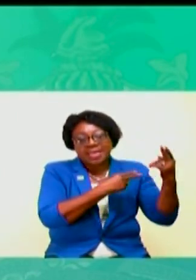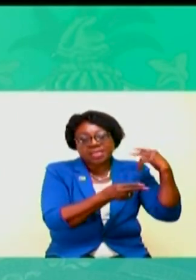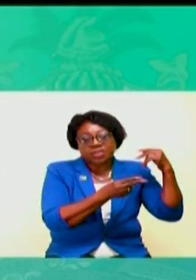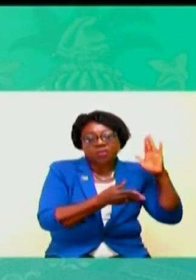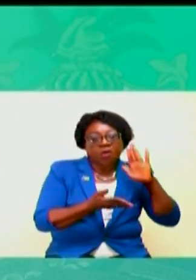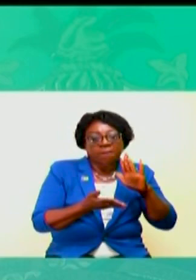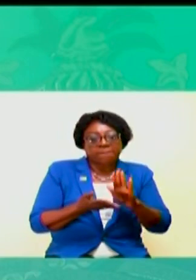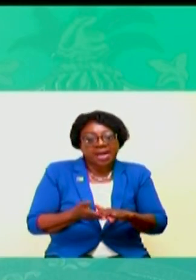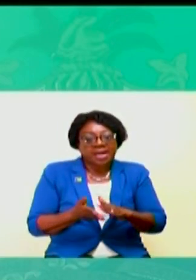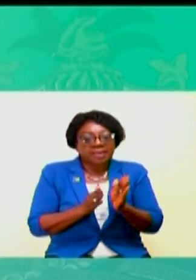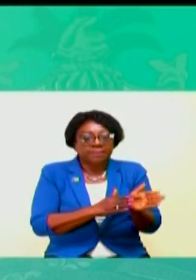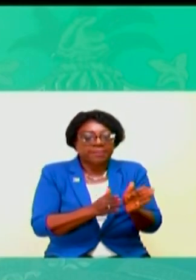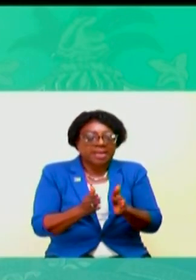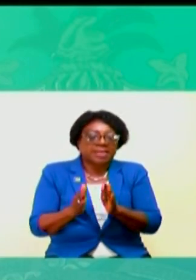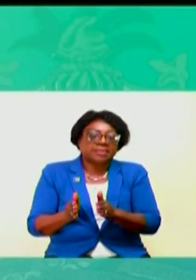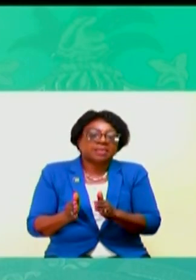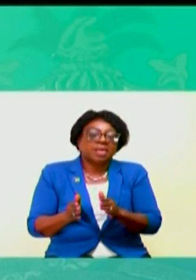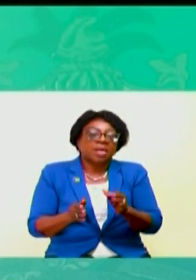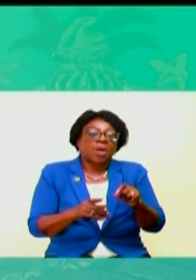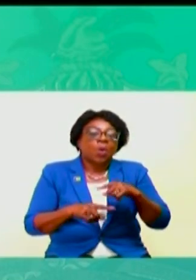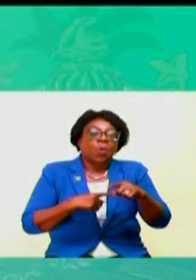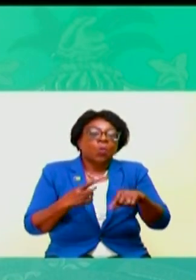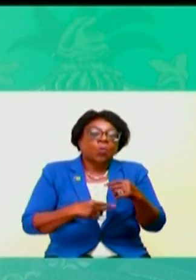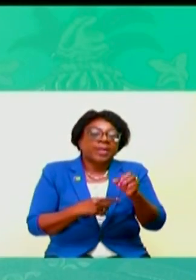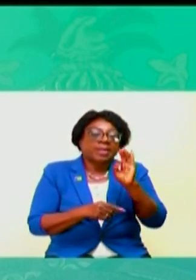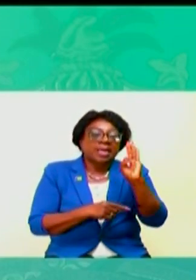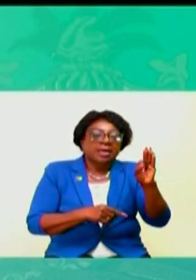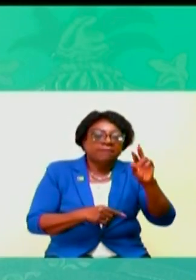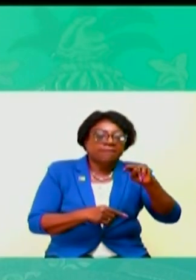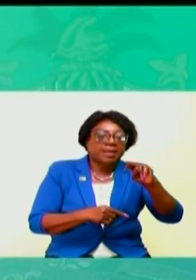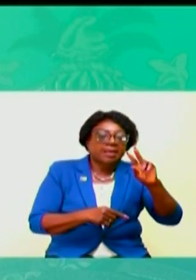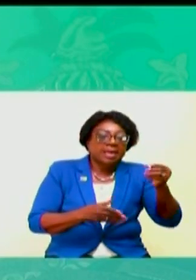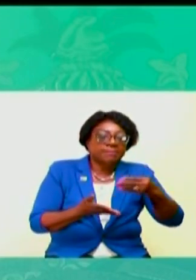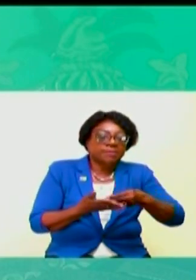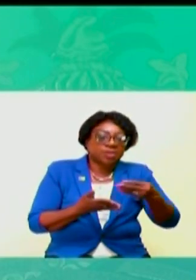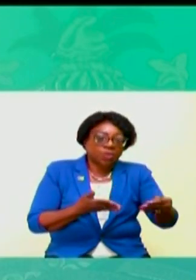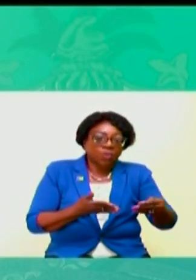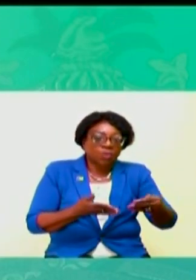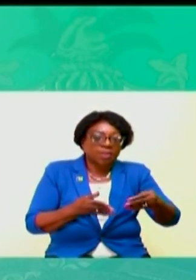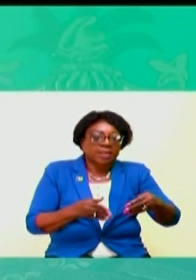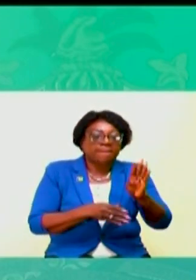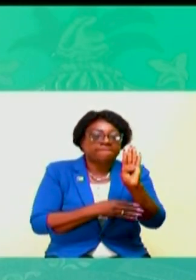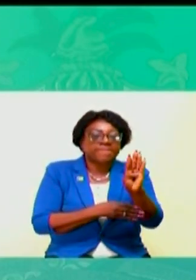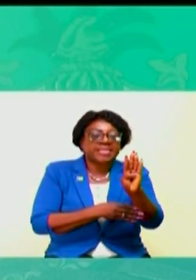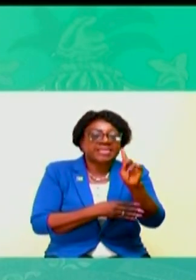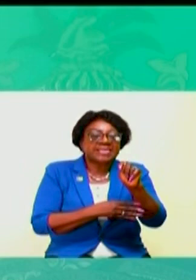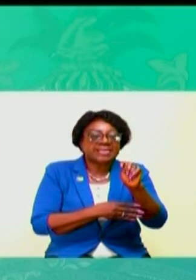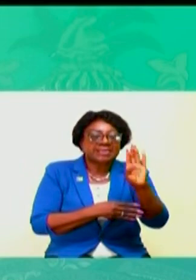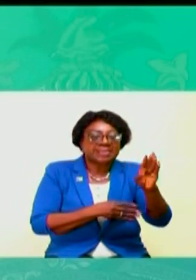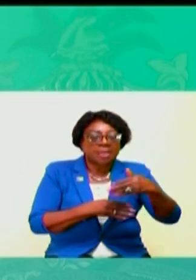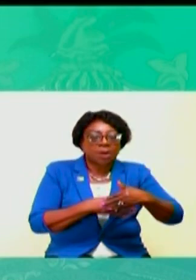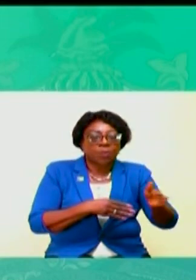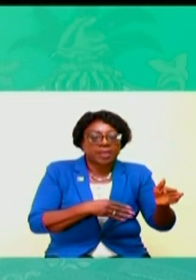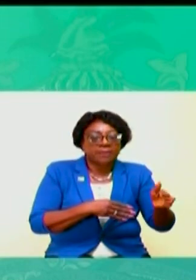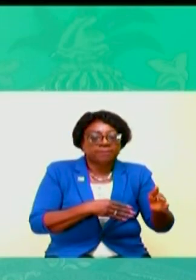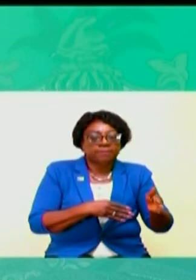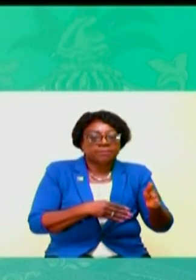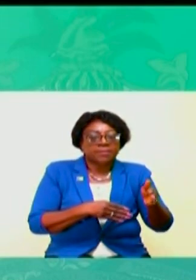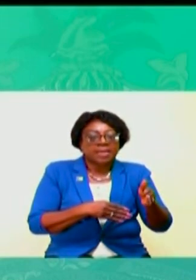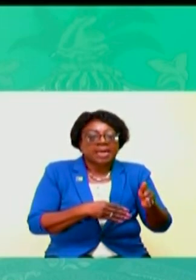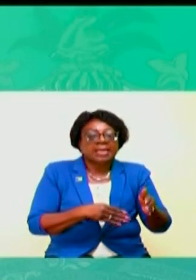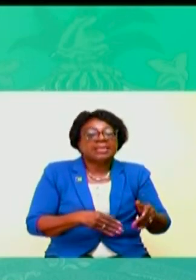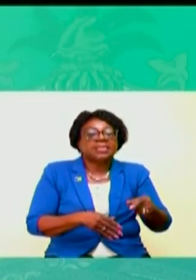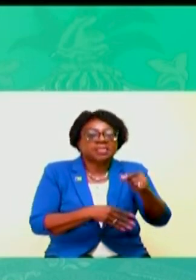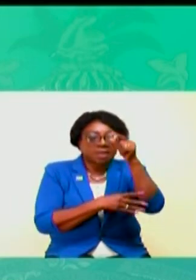it out. When the FNM sold, and in my view, gave BTC away, at least the government